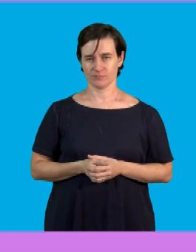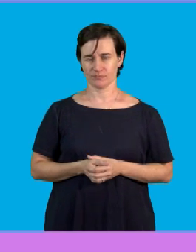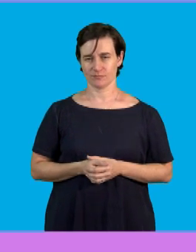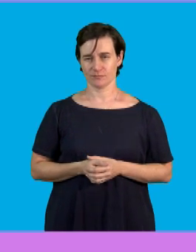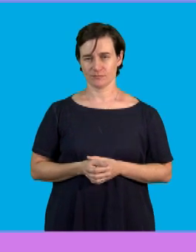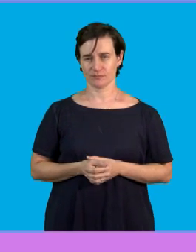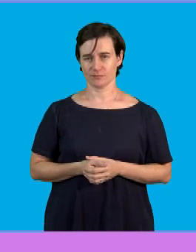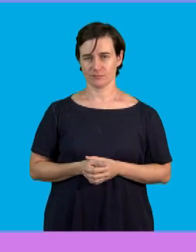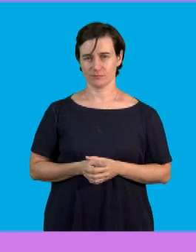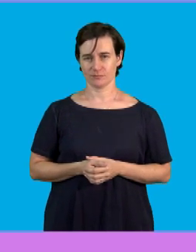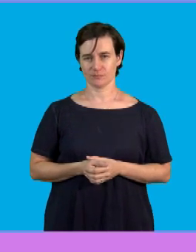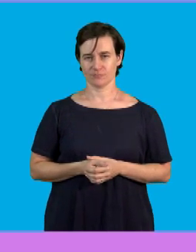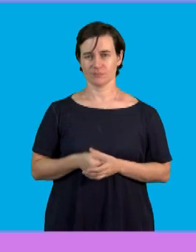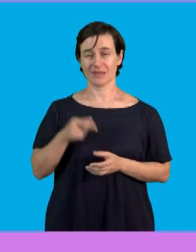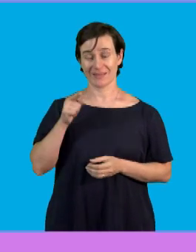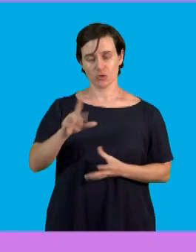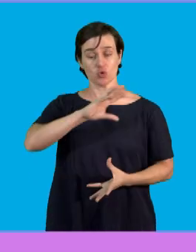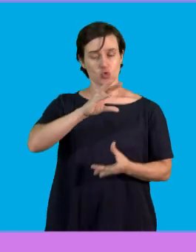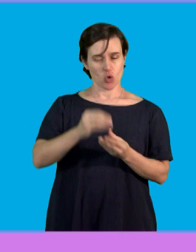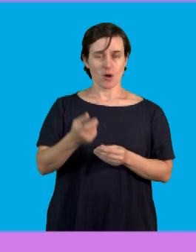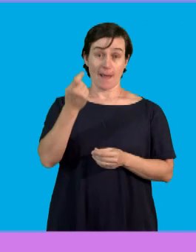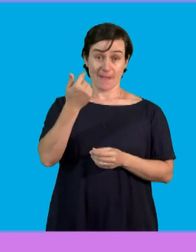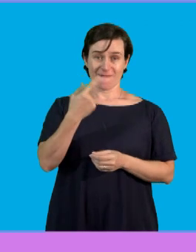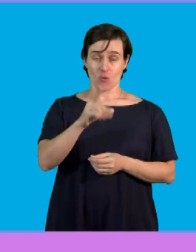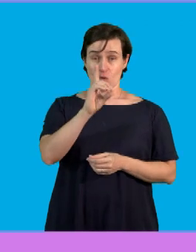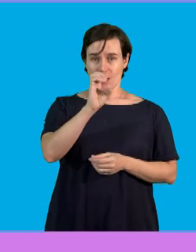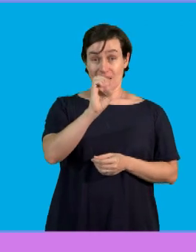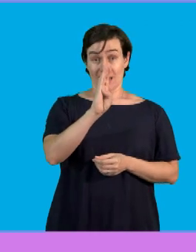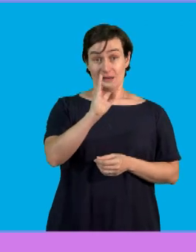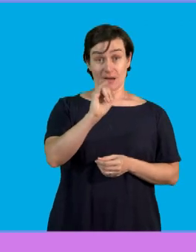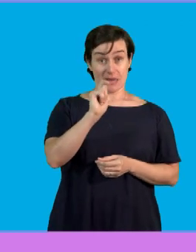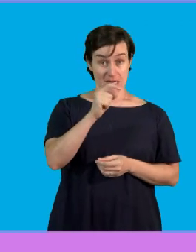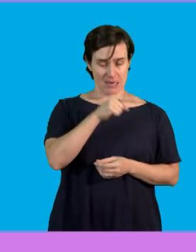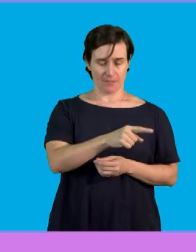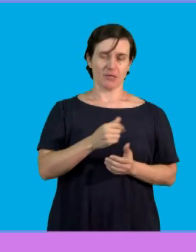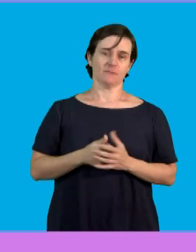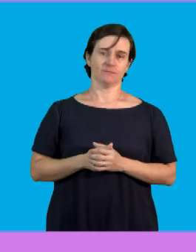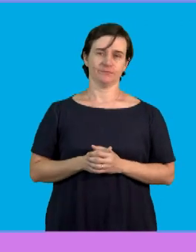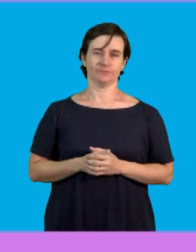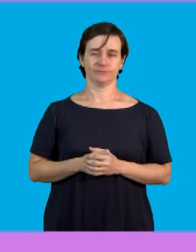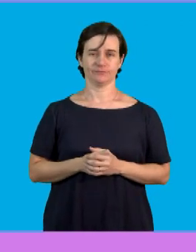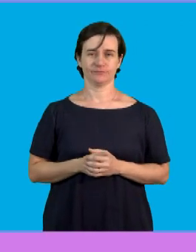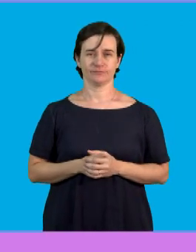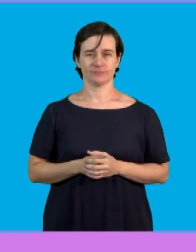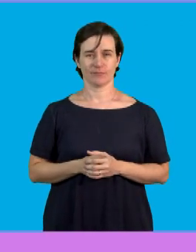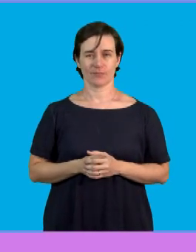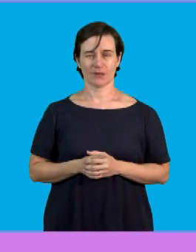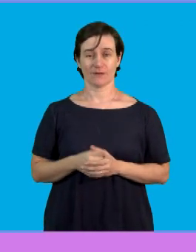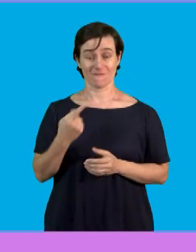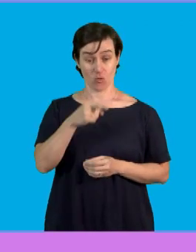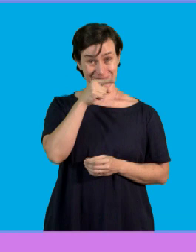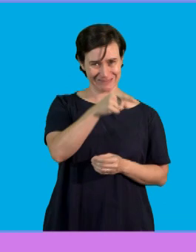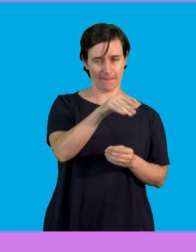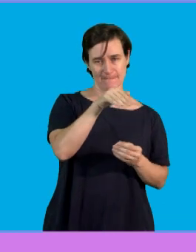So this is the total amount of the debits that were made on this statement. Now let